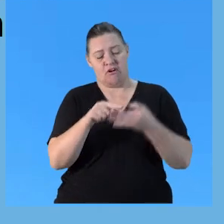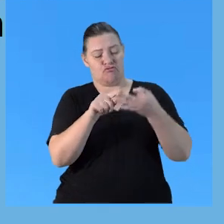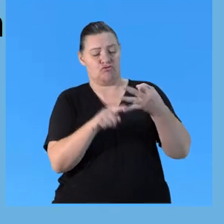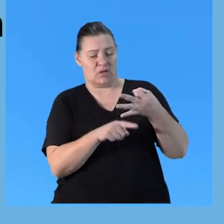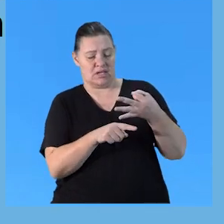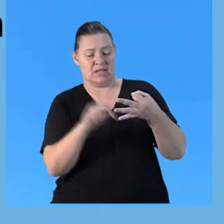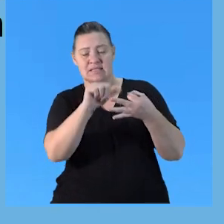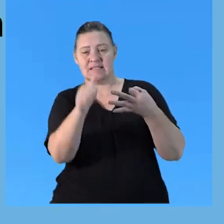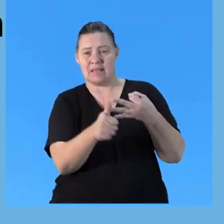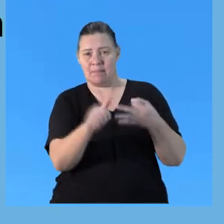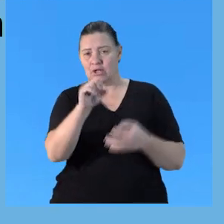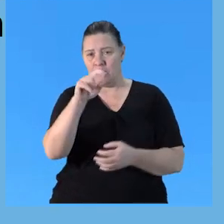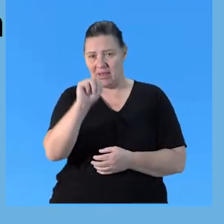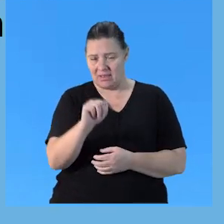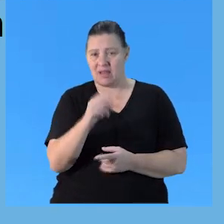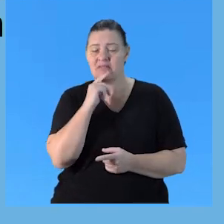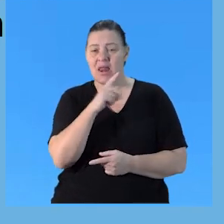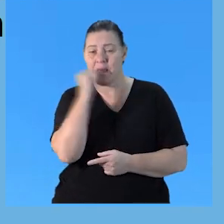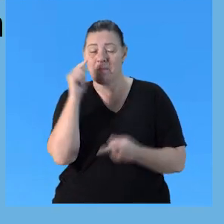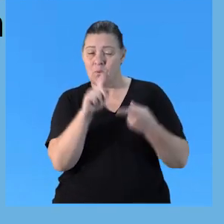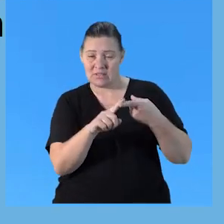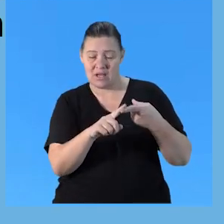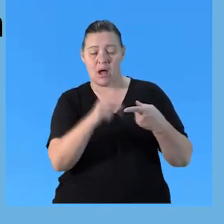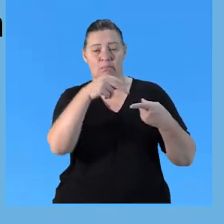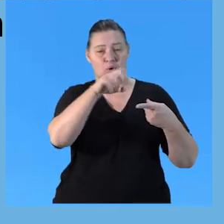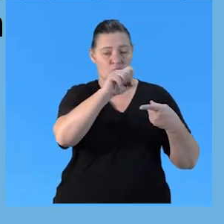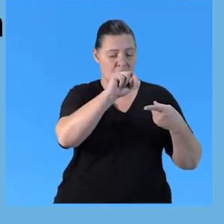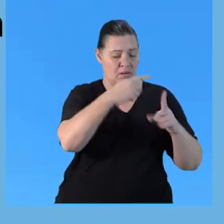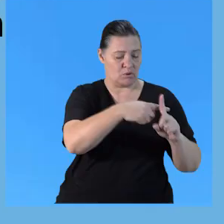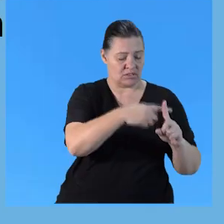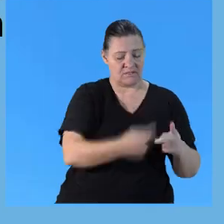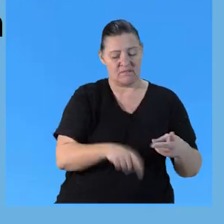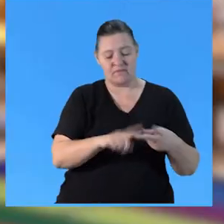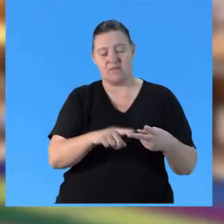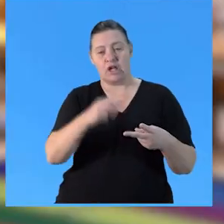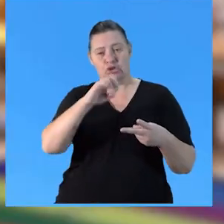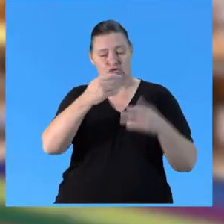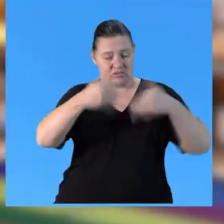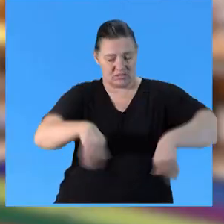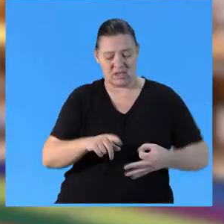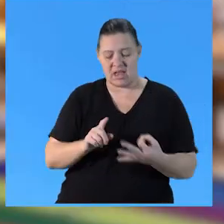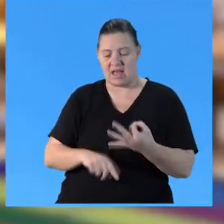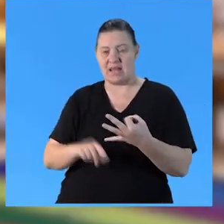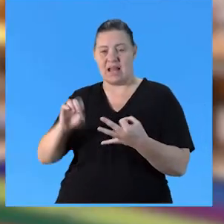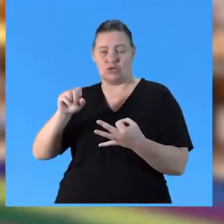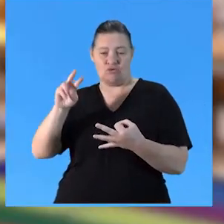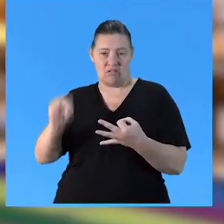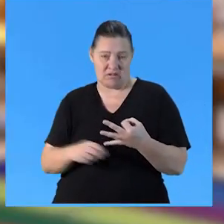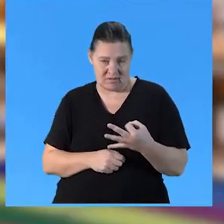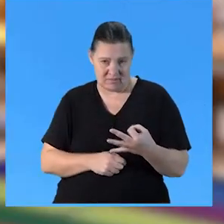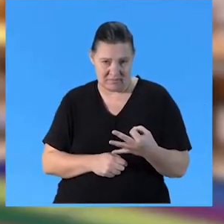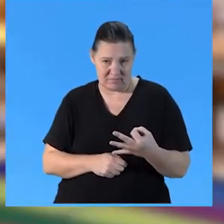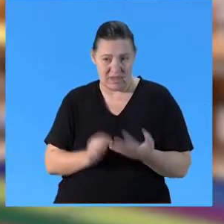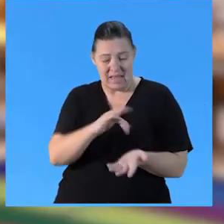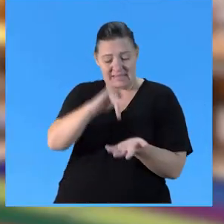because there is a disconnection. So in this case, the circuit will be an open circuit, or it will be an incomplete circuit. For us to complete